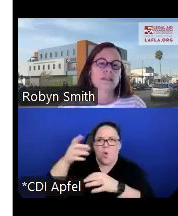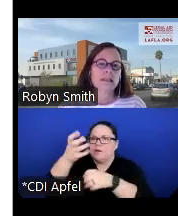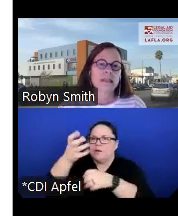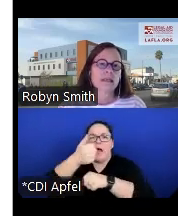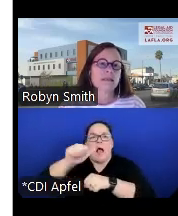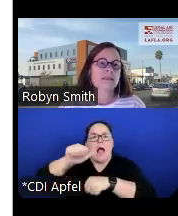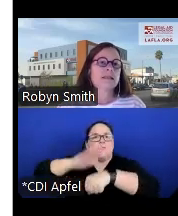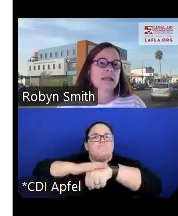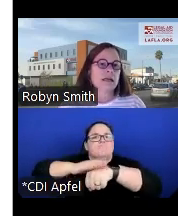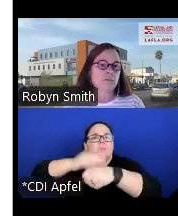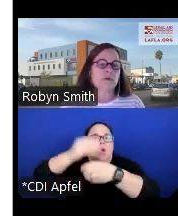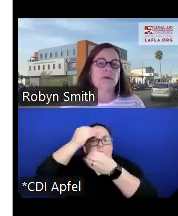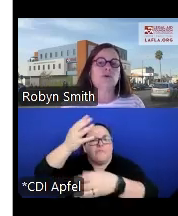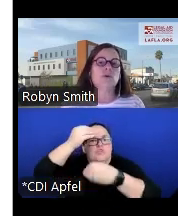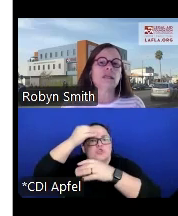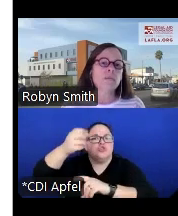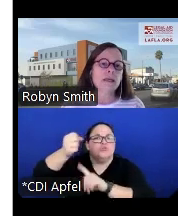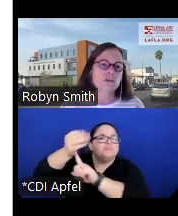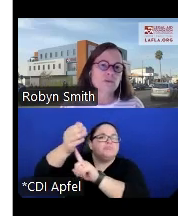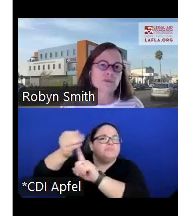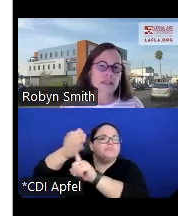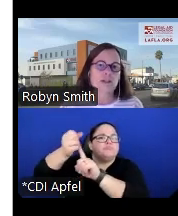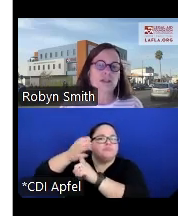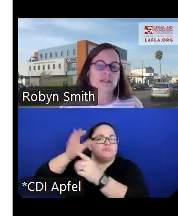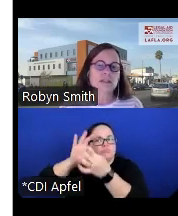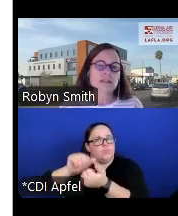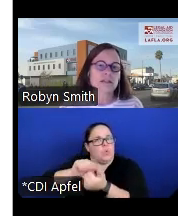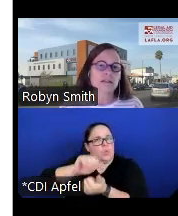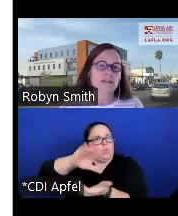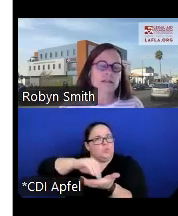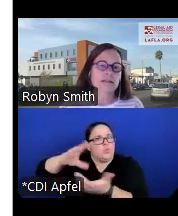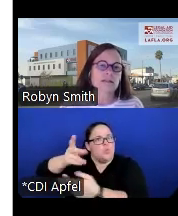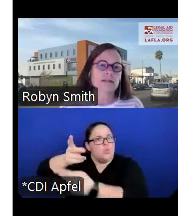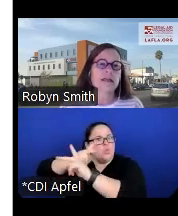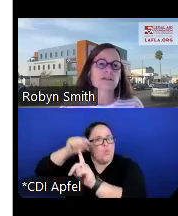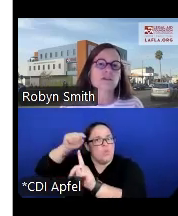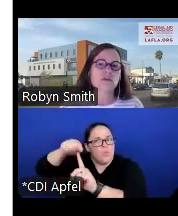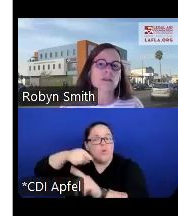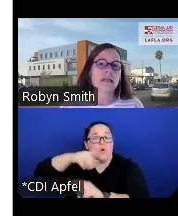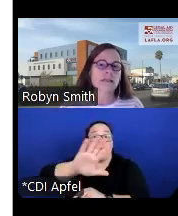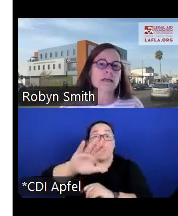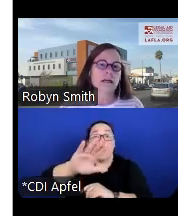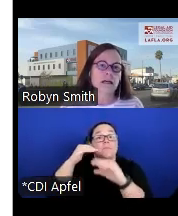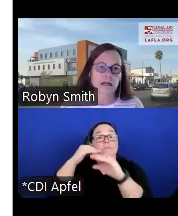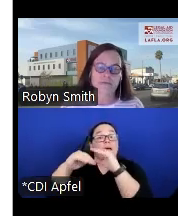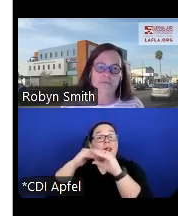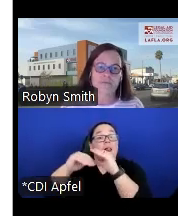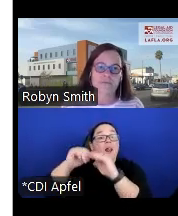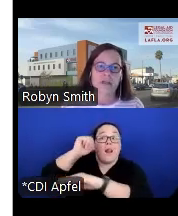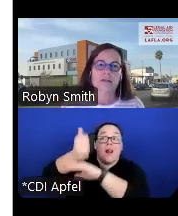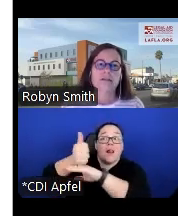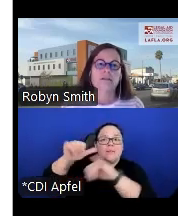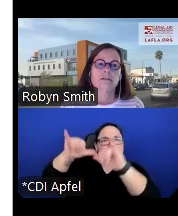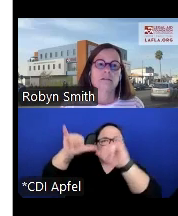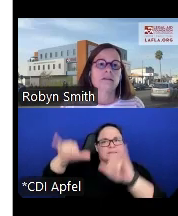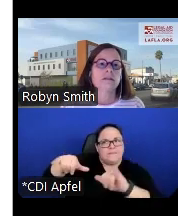sure and set up your email notifications at studentaid.gov